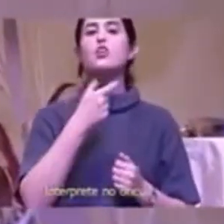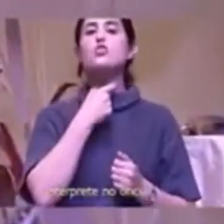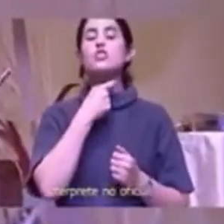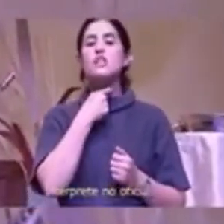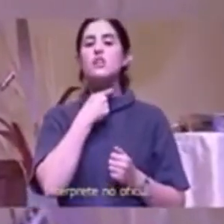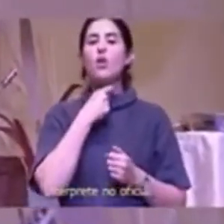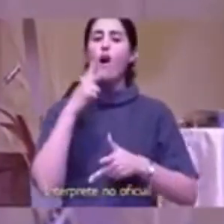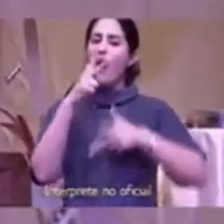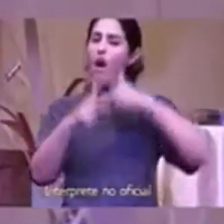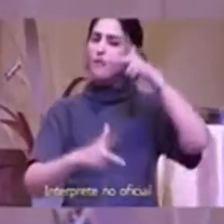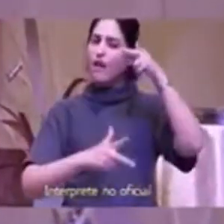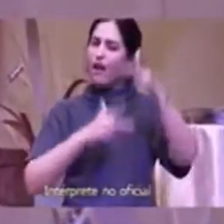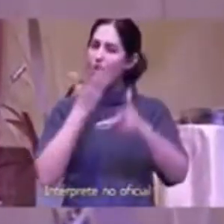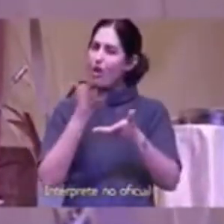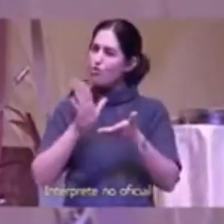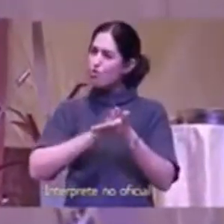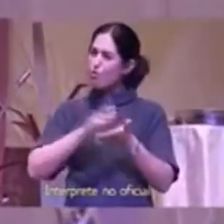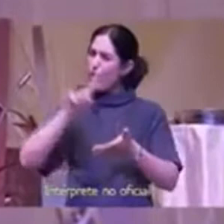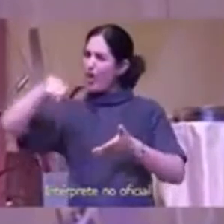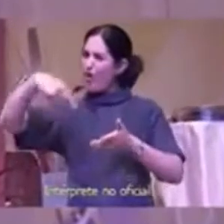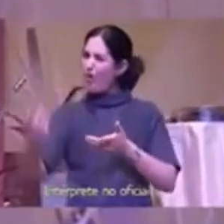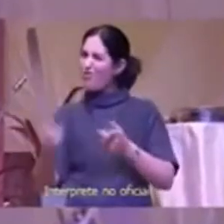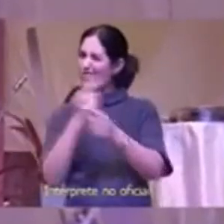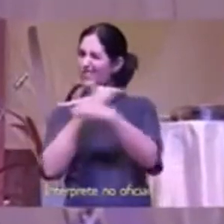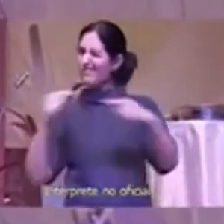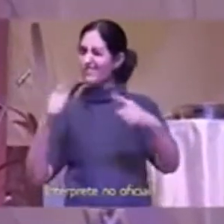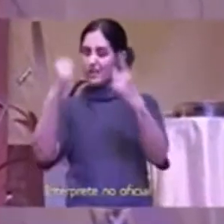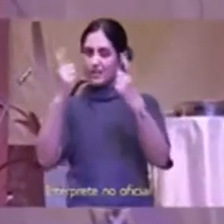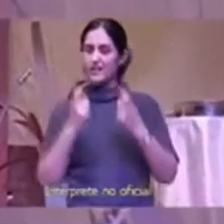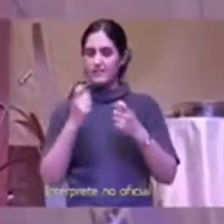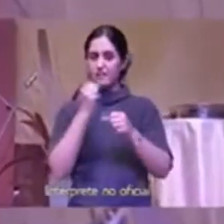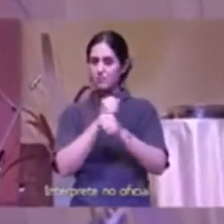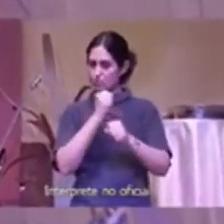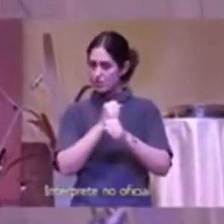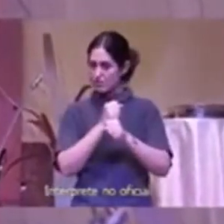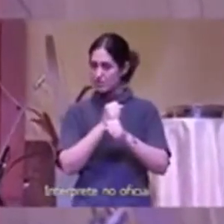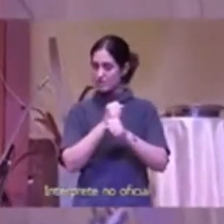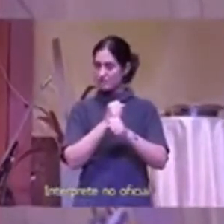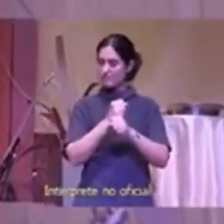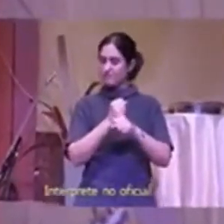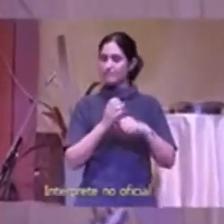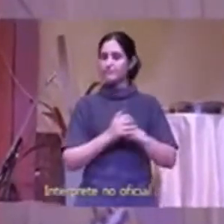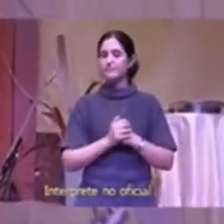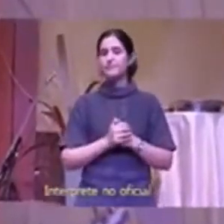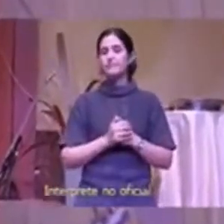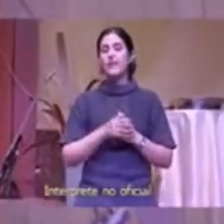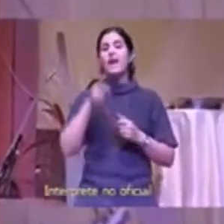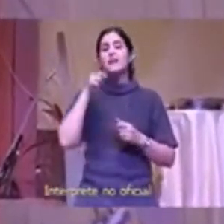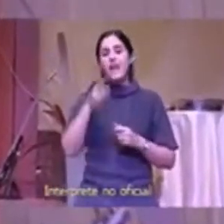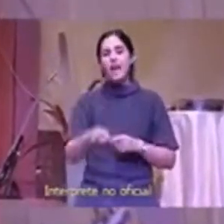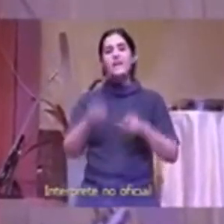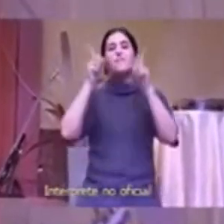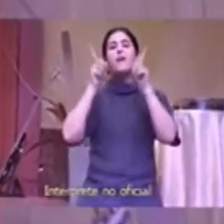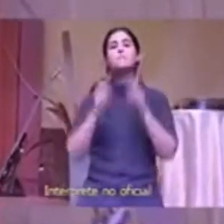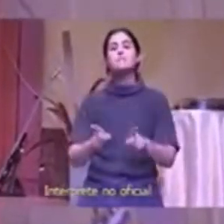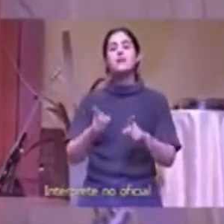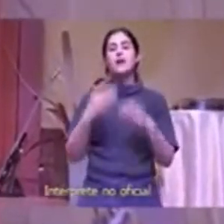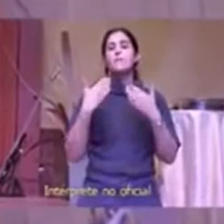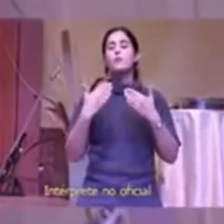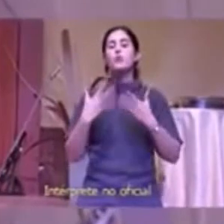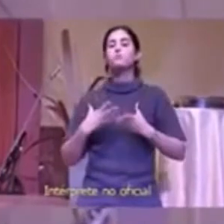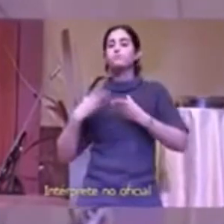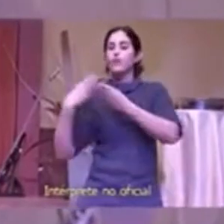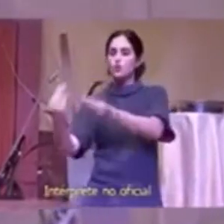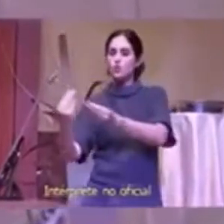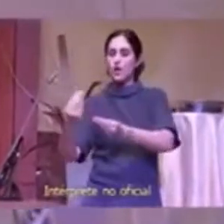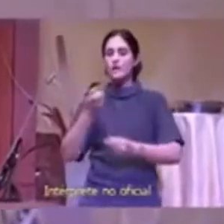de una sombra que todavía existe. Where you also can shed the light of Jesus Christ. Donde también pueden brillar con la luz de Cristo. If